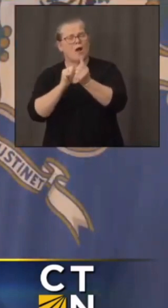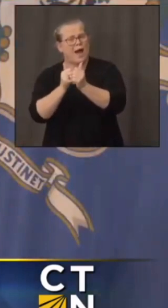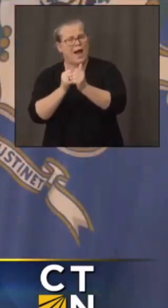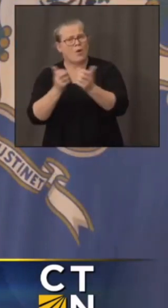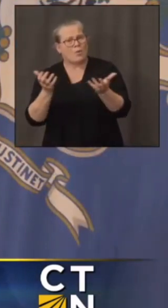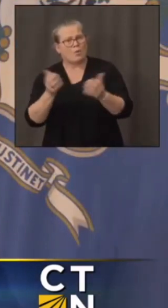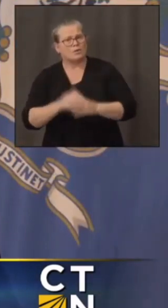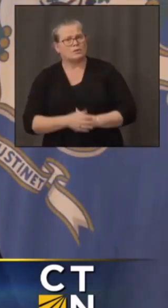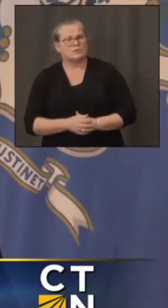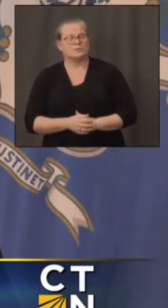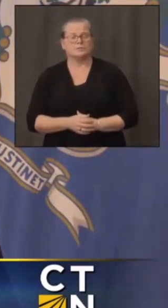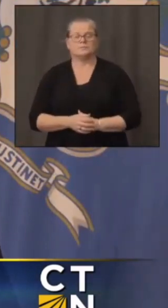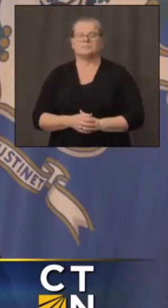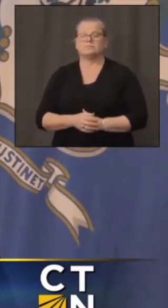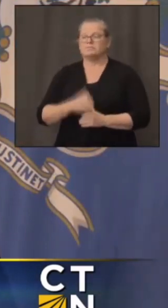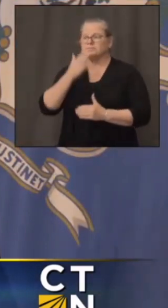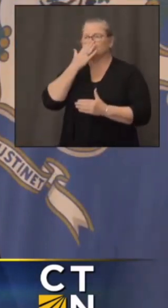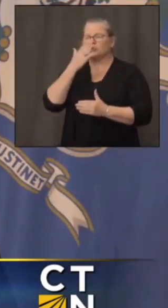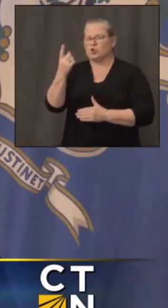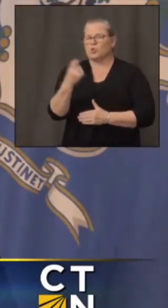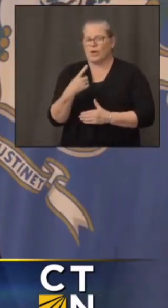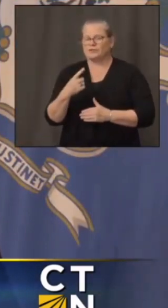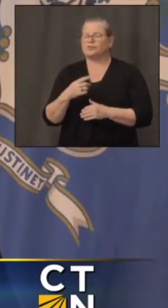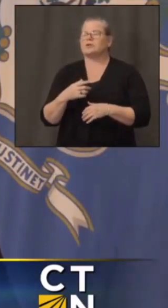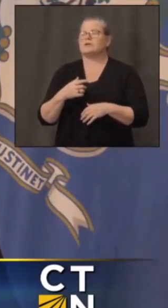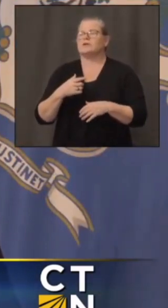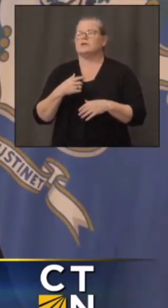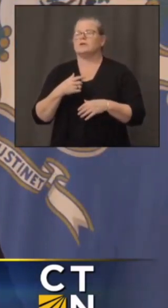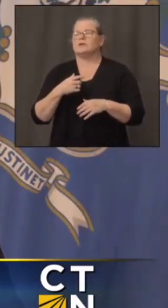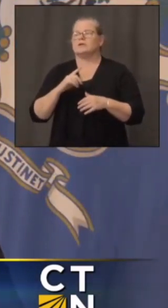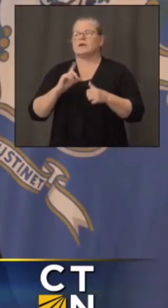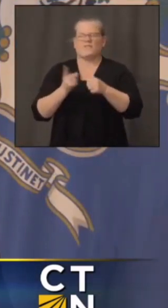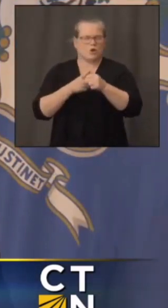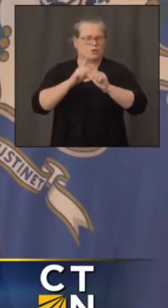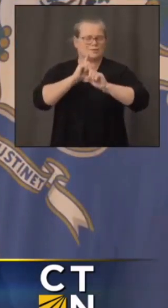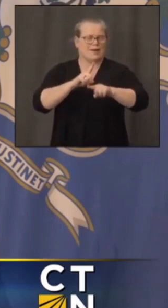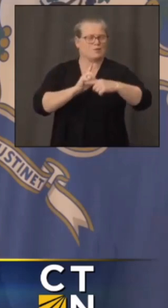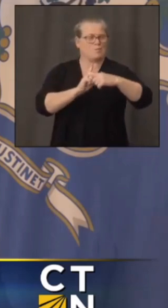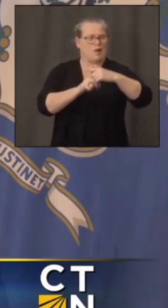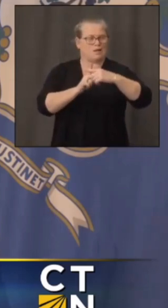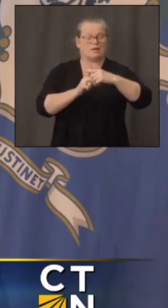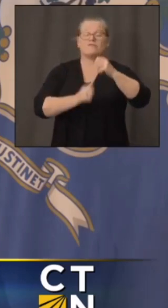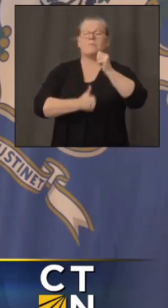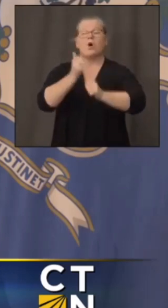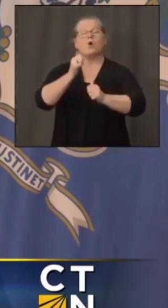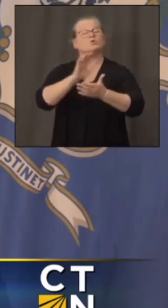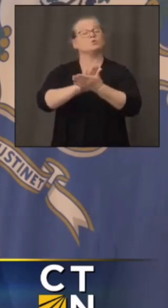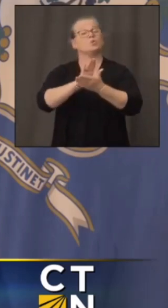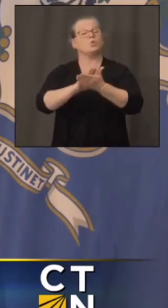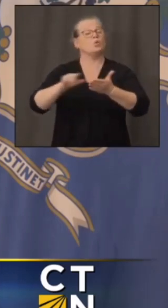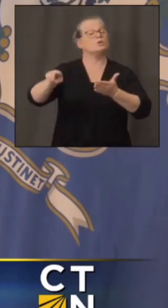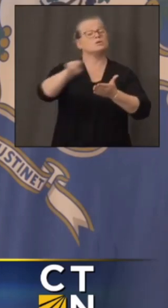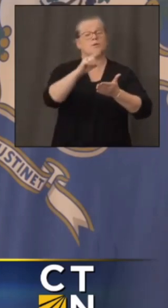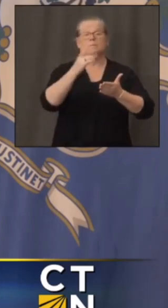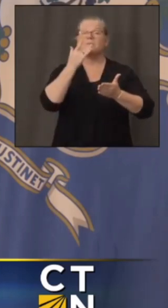positive. I was very happy that a majority of our schools want to open on a 5-day-a-week basis,